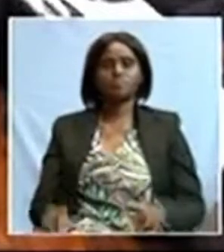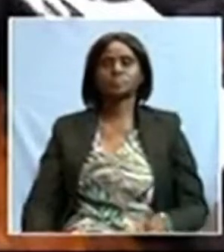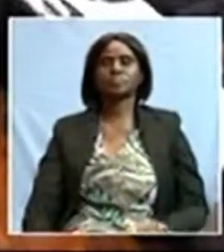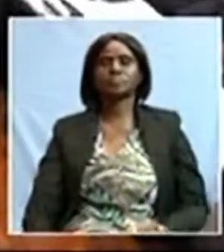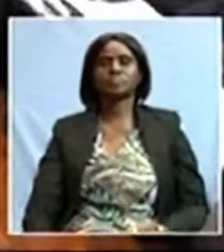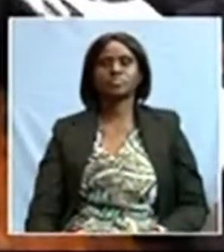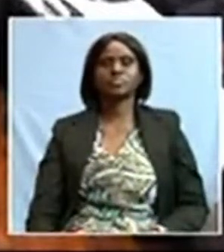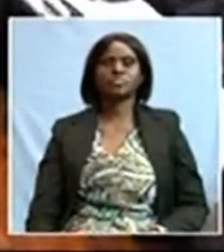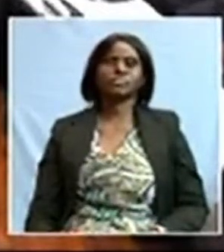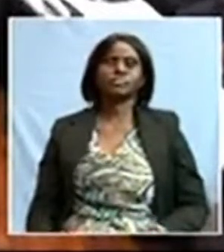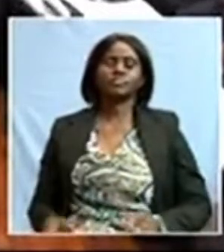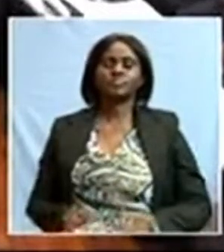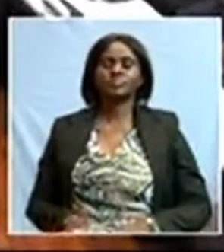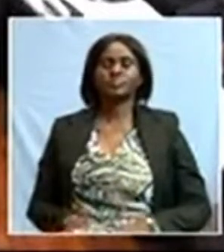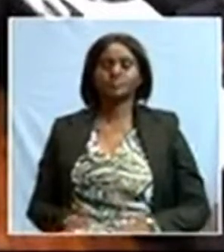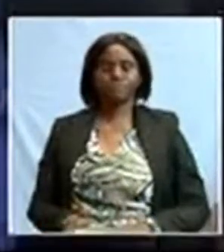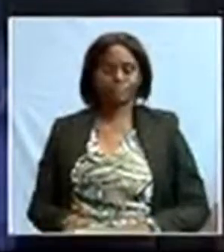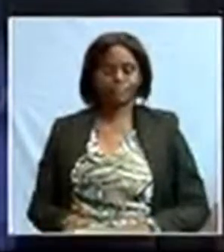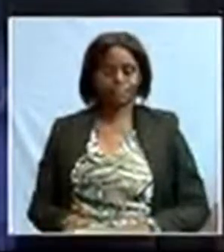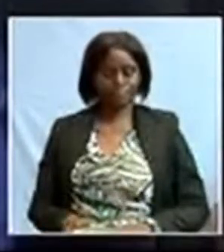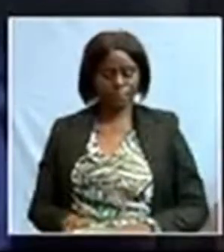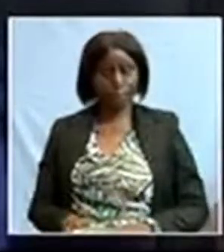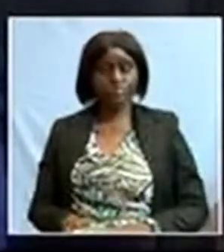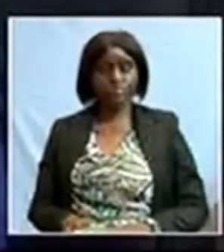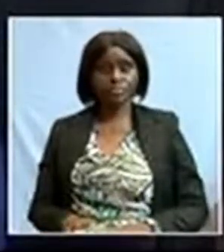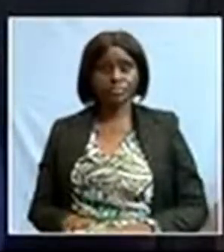Honorable Dr. Mwanza.